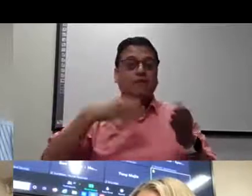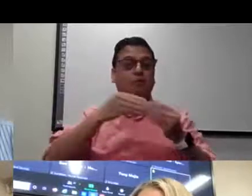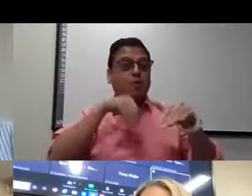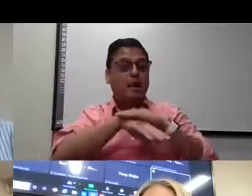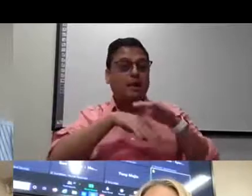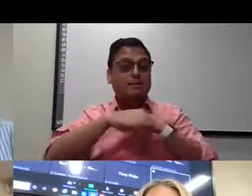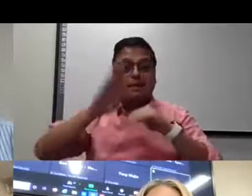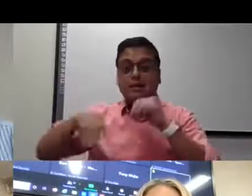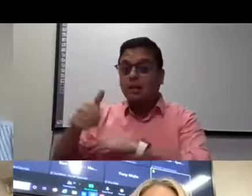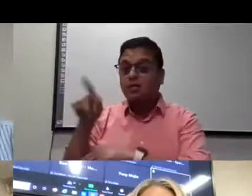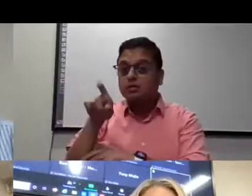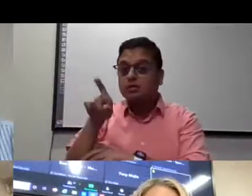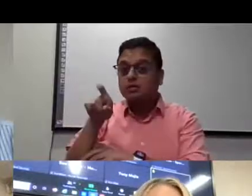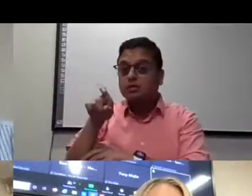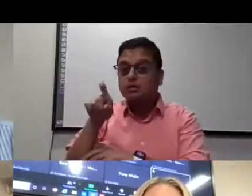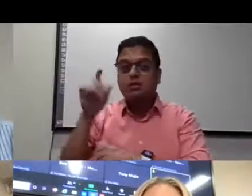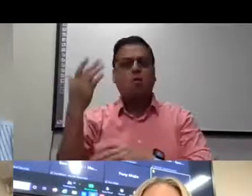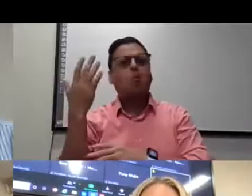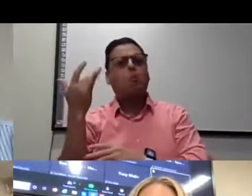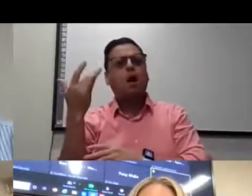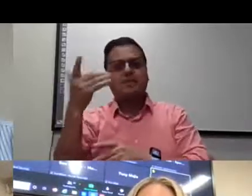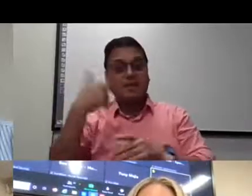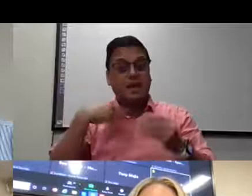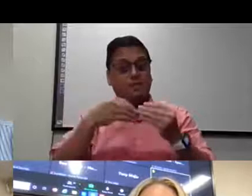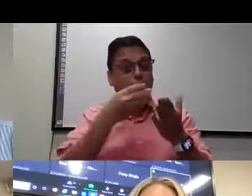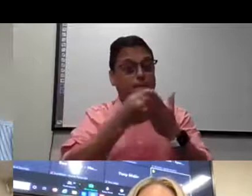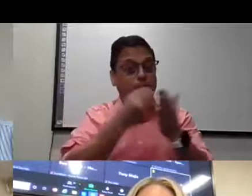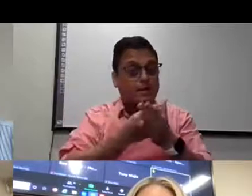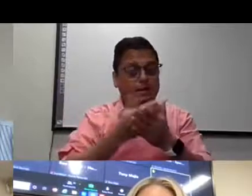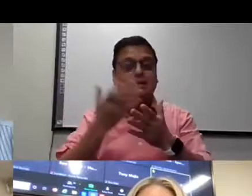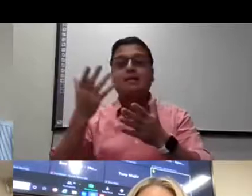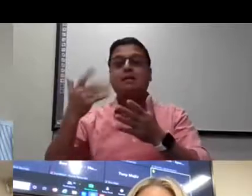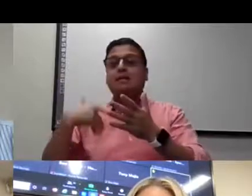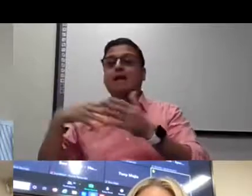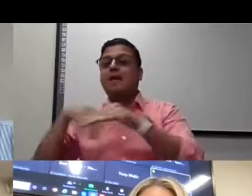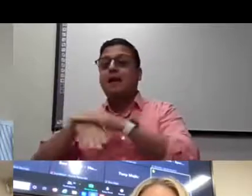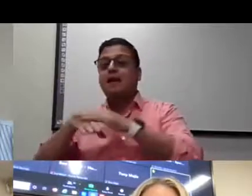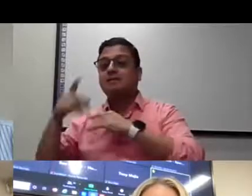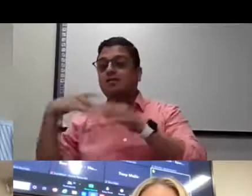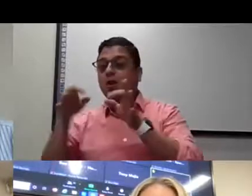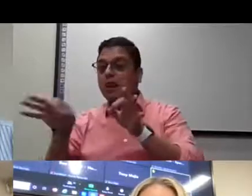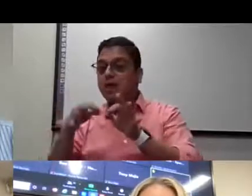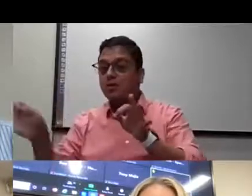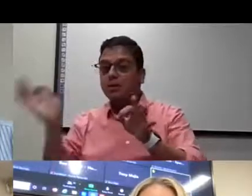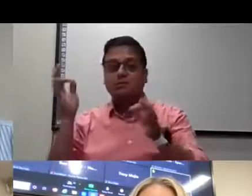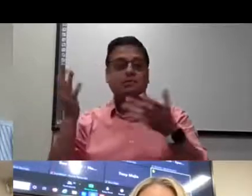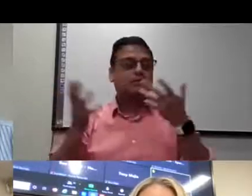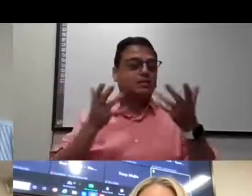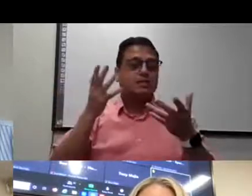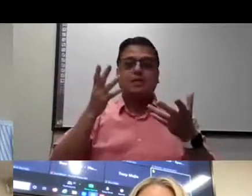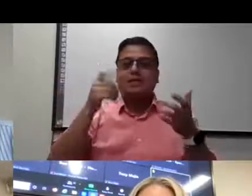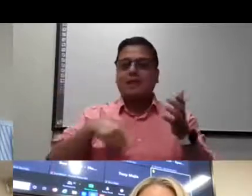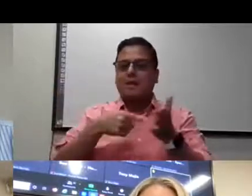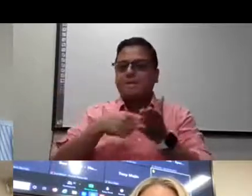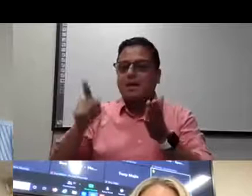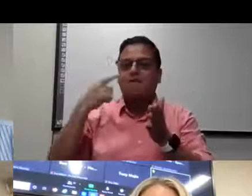than others? Is it because they have more money? Is it because they have access to language? Is it because they can pay a